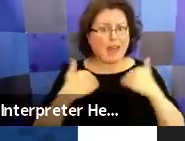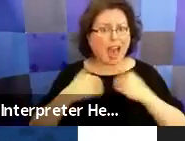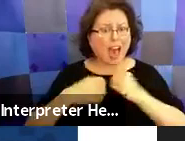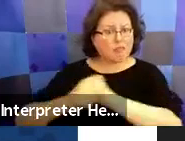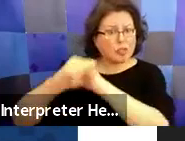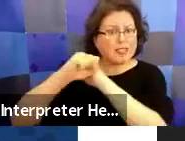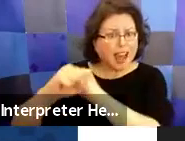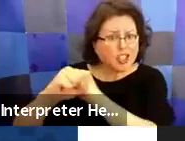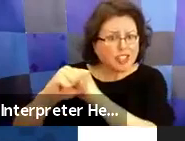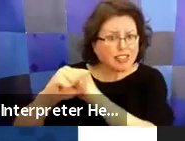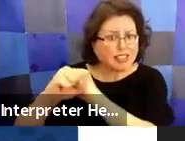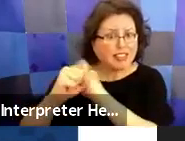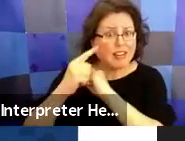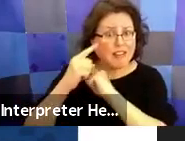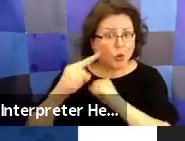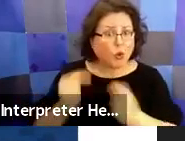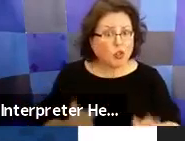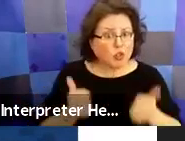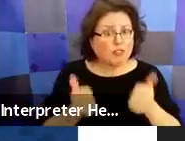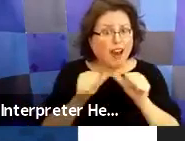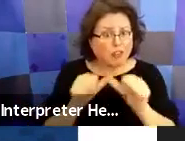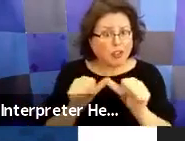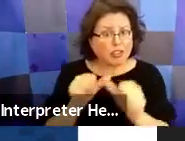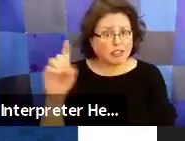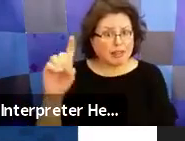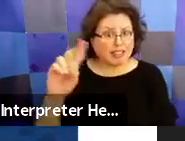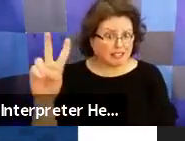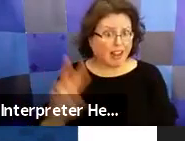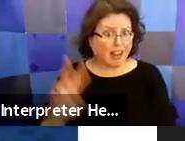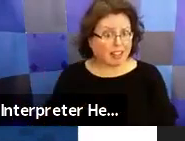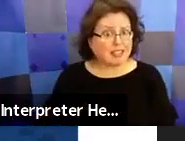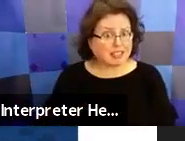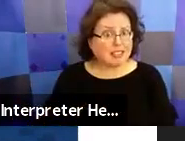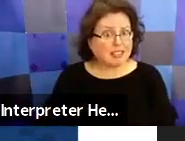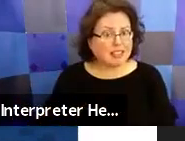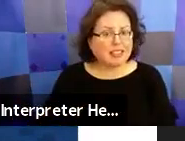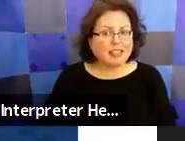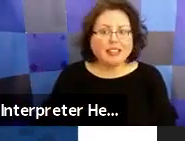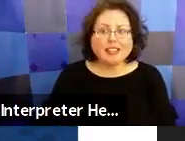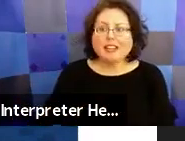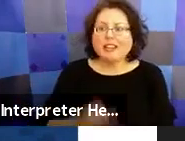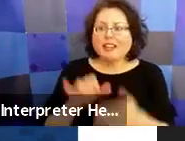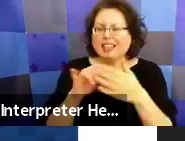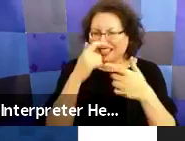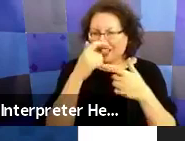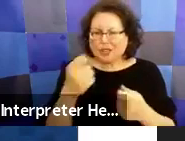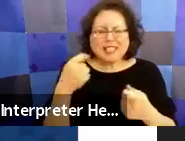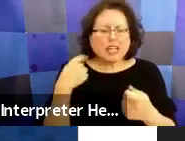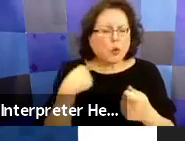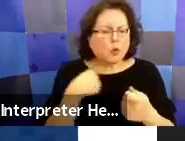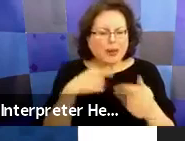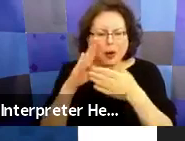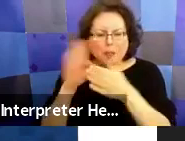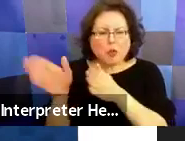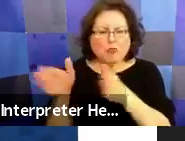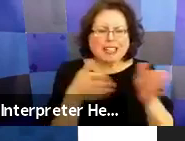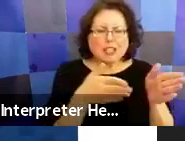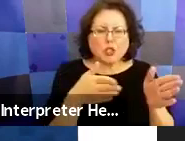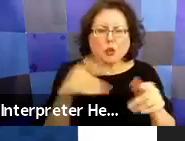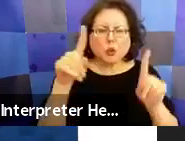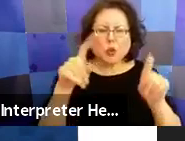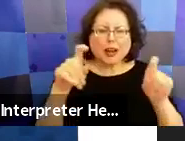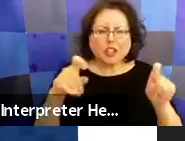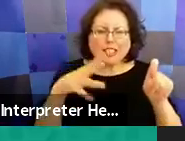protection for survivors of domestic violence. There was an interesting, since we're moving into the Q&A, there